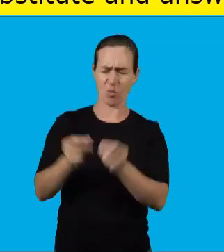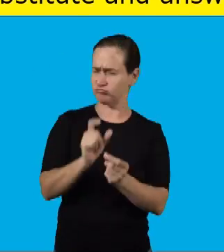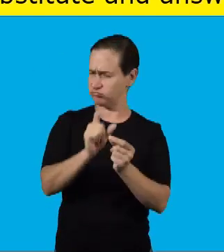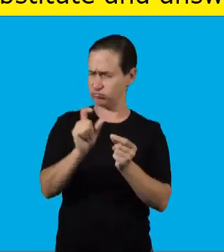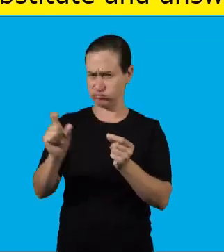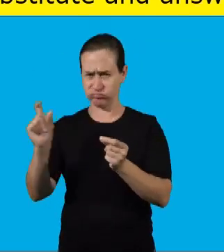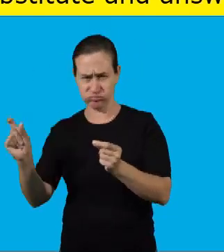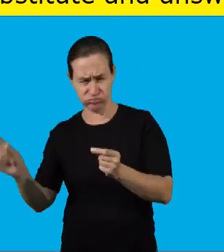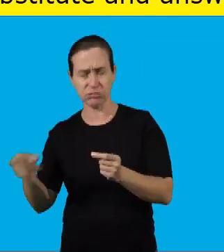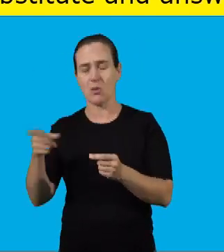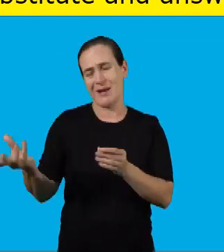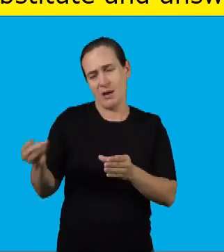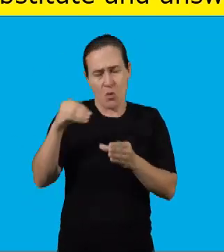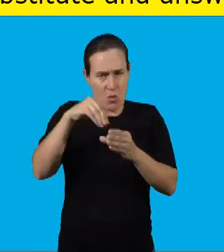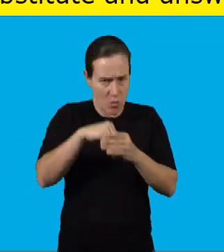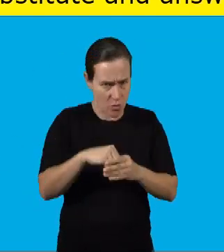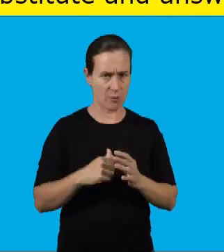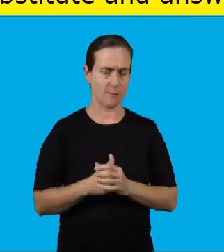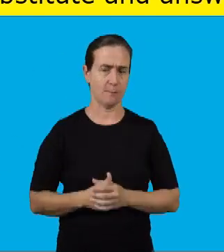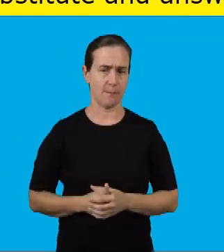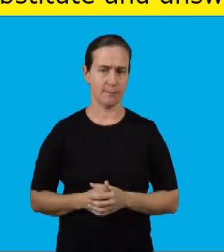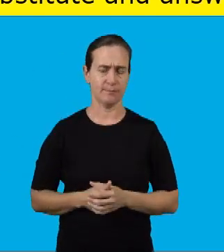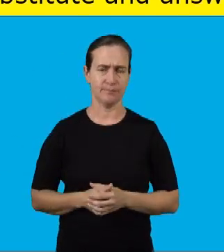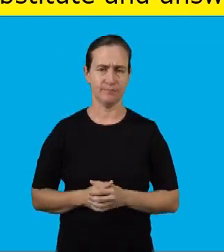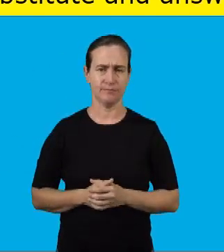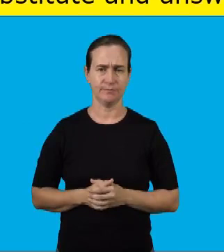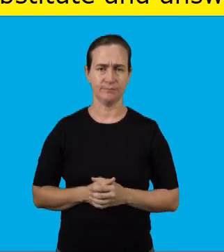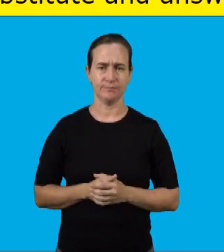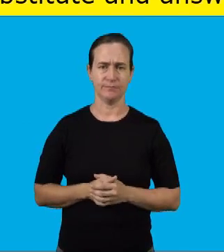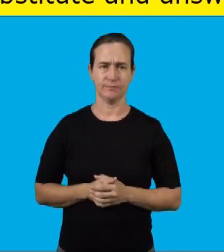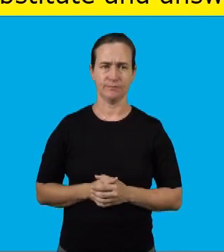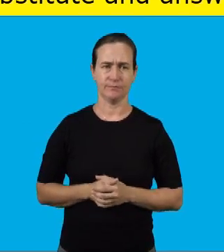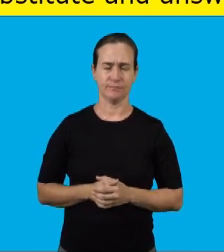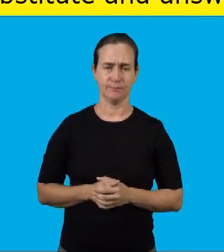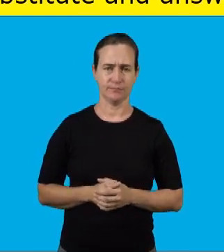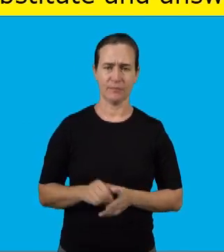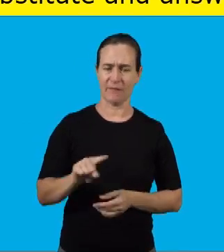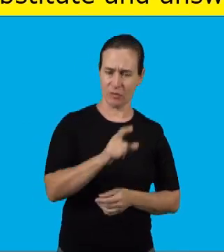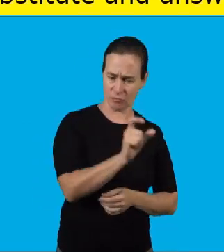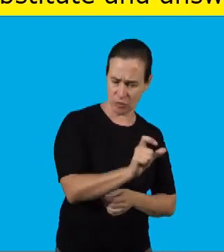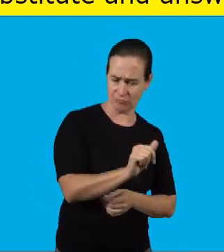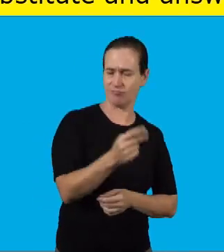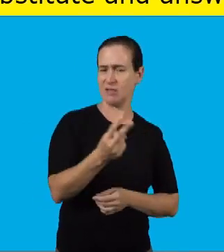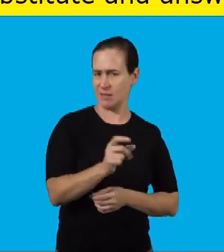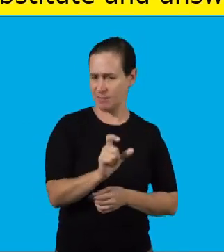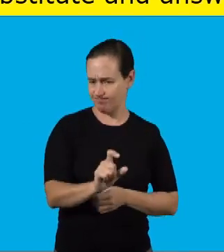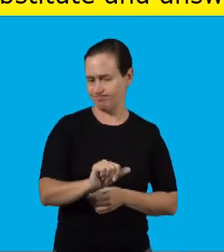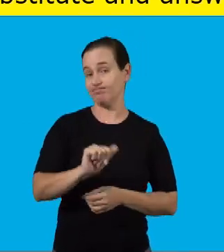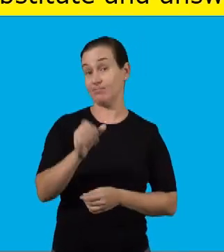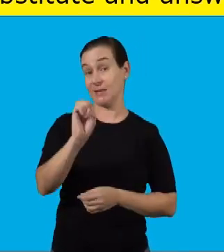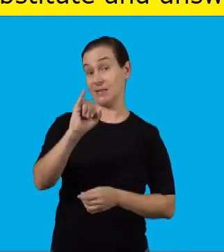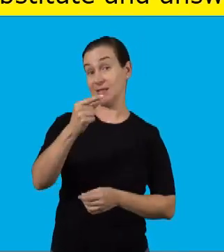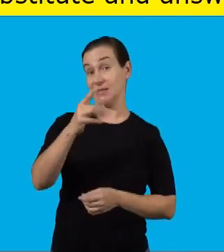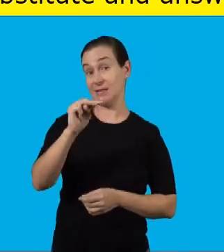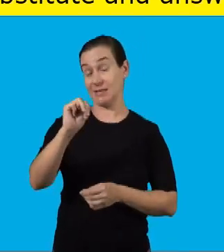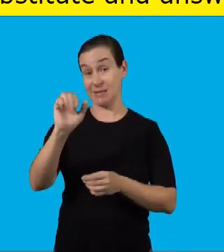terms of this sequence or of this series that we have been given here. So we have the first term, the second term, and we have the sigma notation